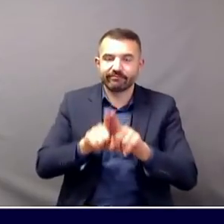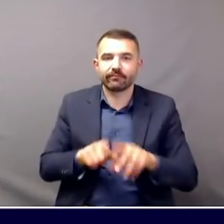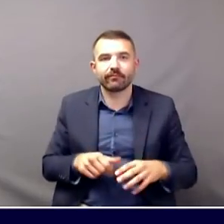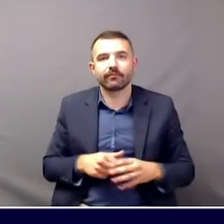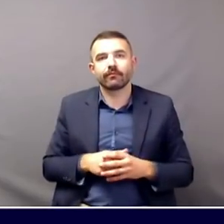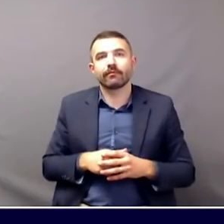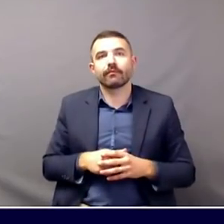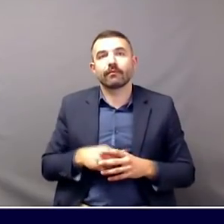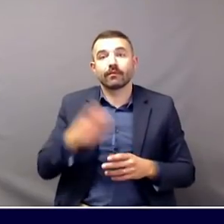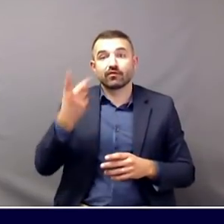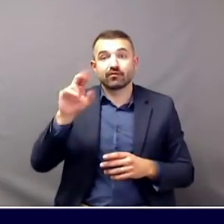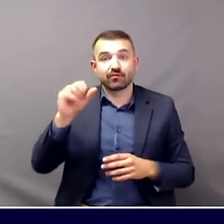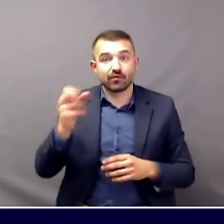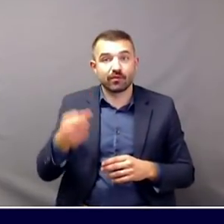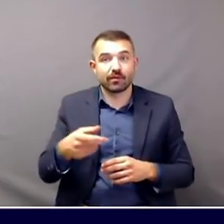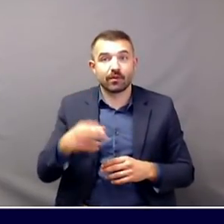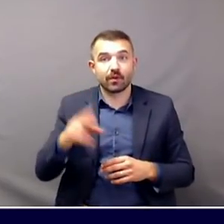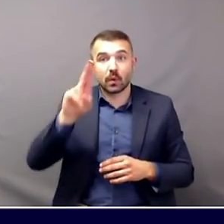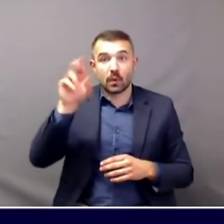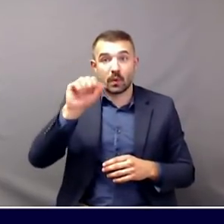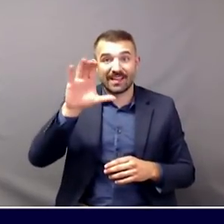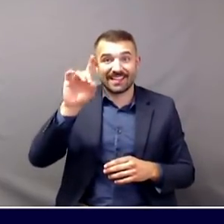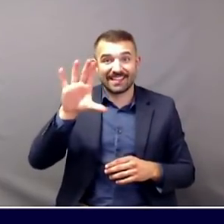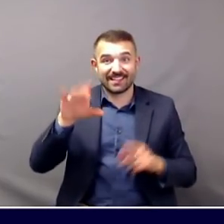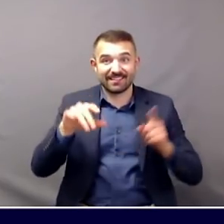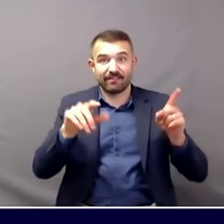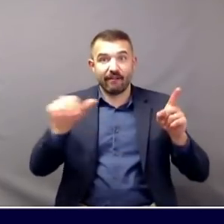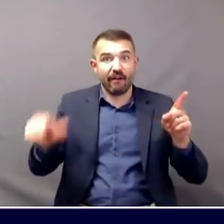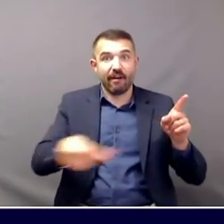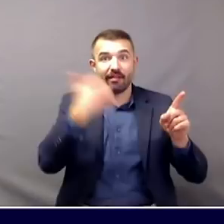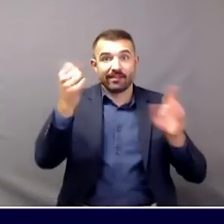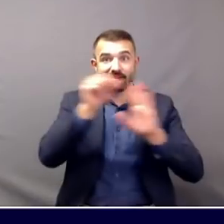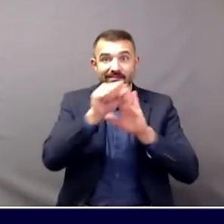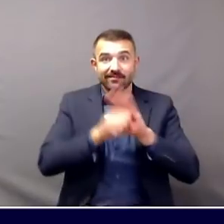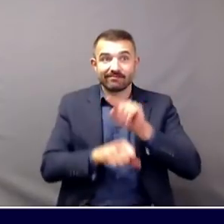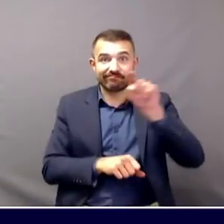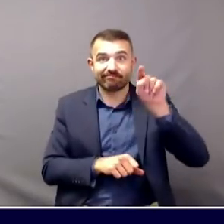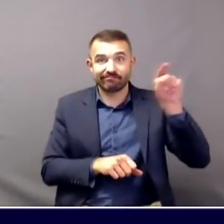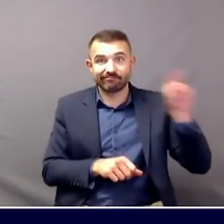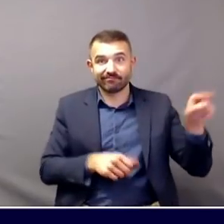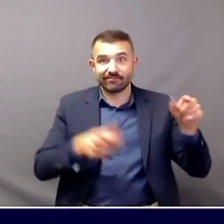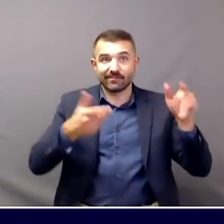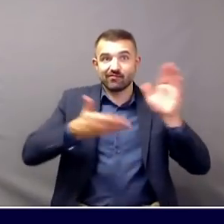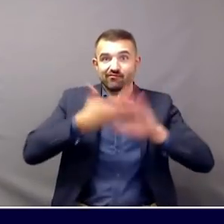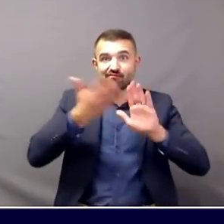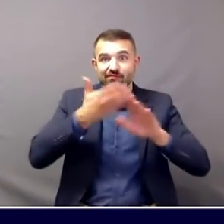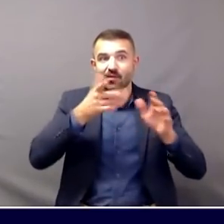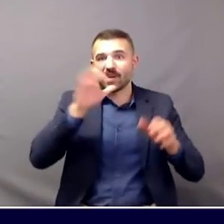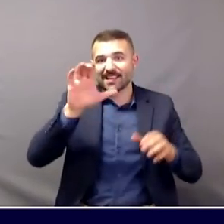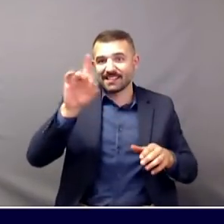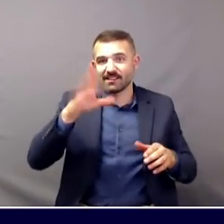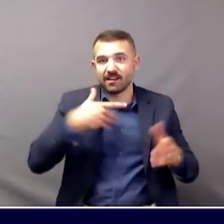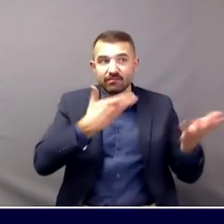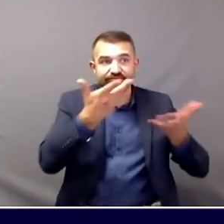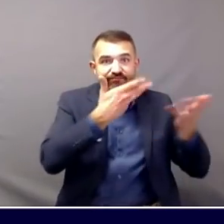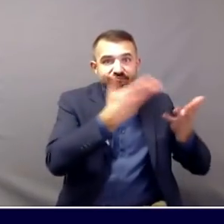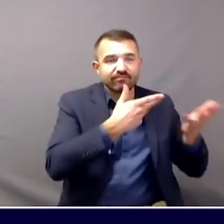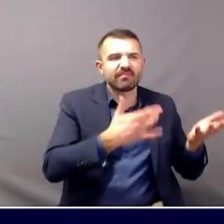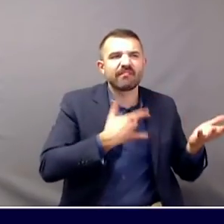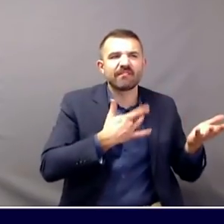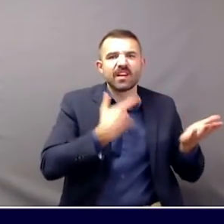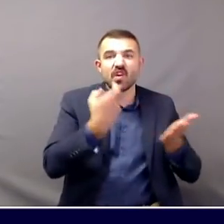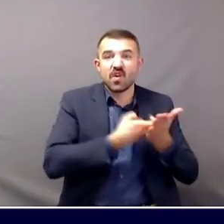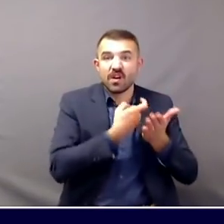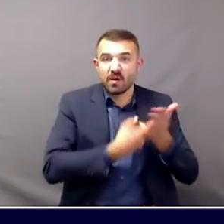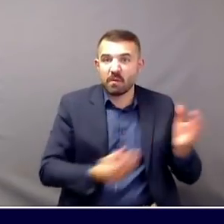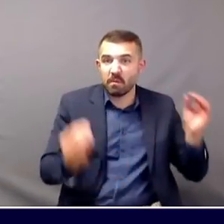this topic to try to understand more about potential risk factors around hockey. As Commissioner noted earlier, just a